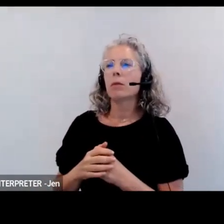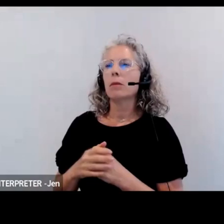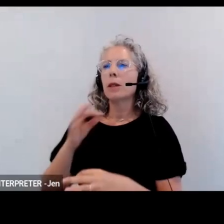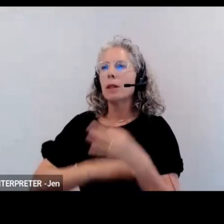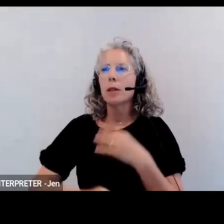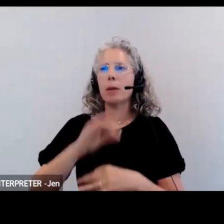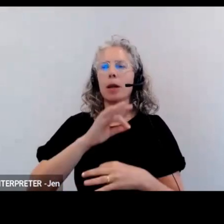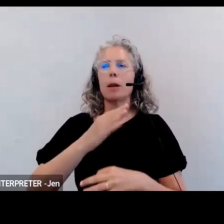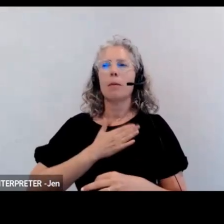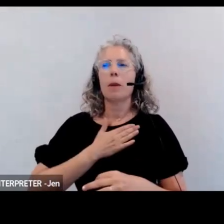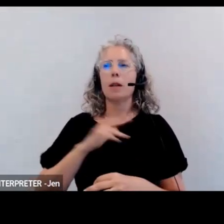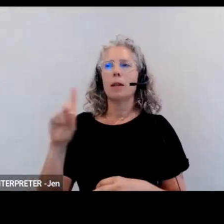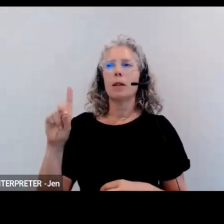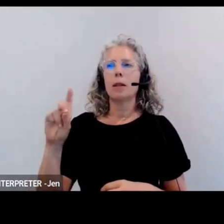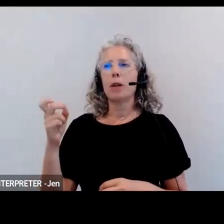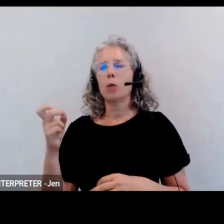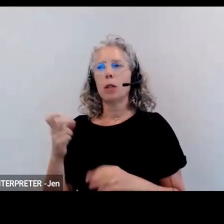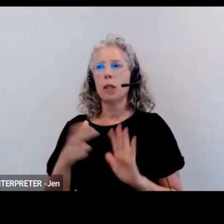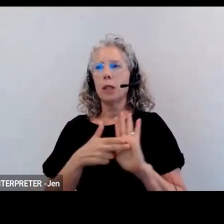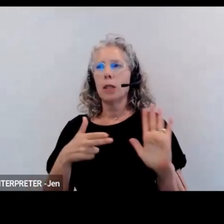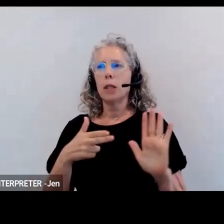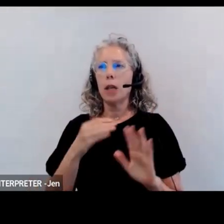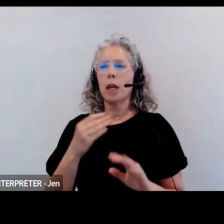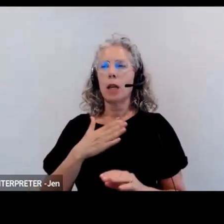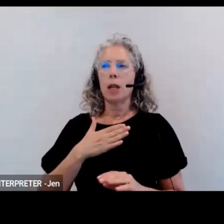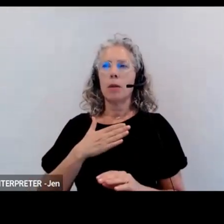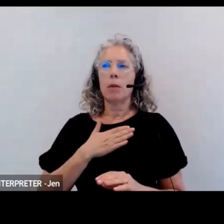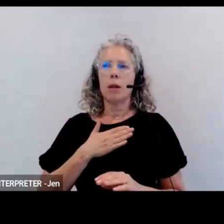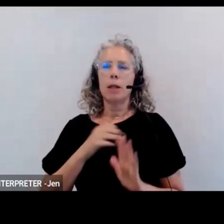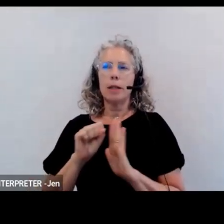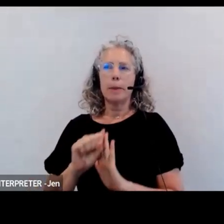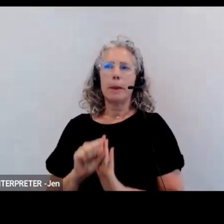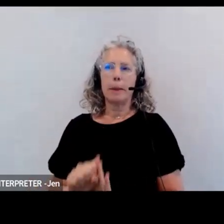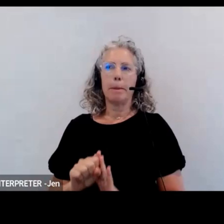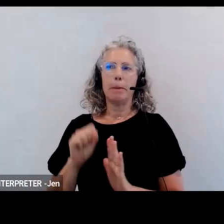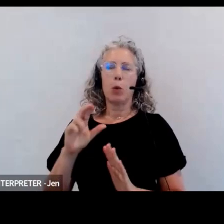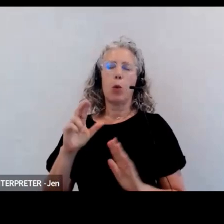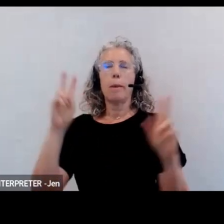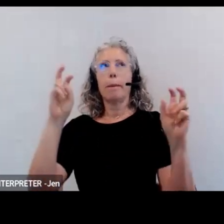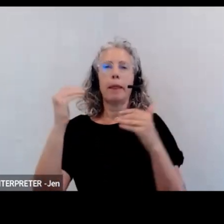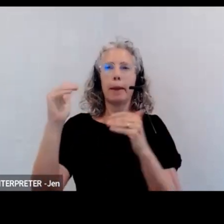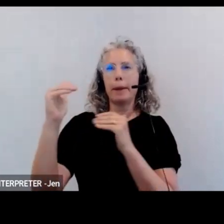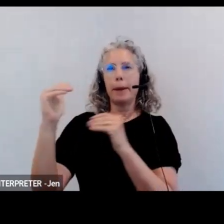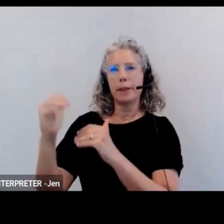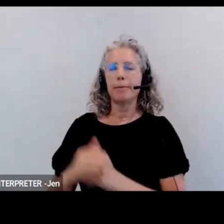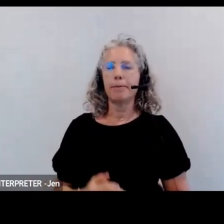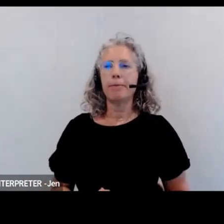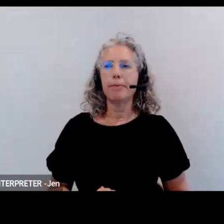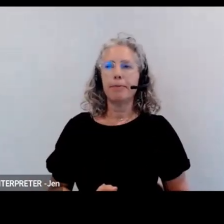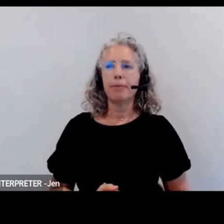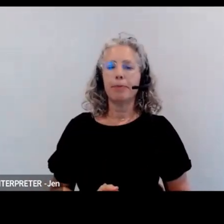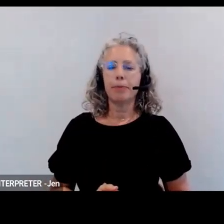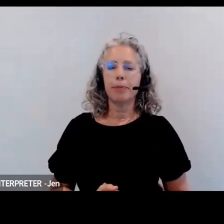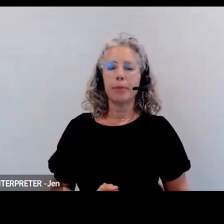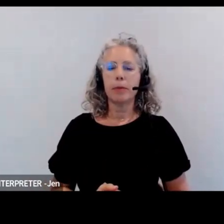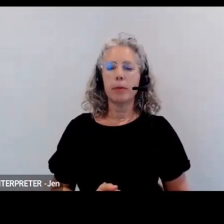my diagnoses and my symptoms, if you will, or limitations. I also